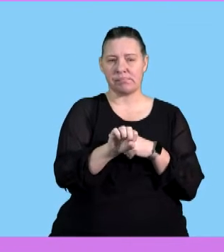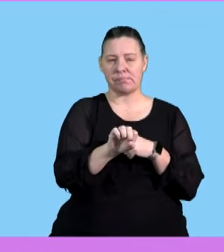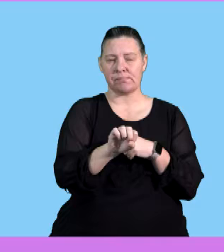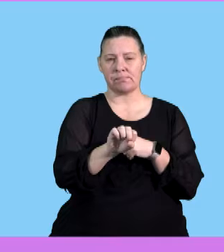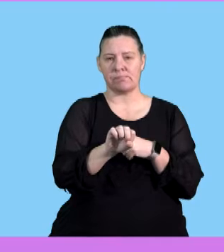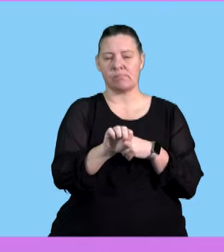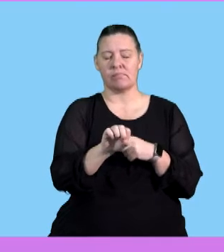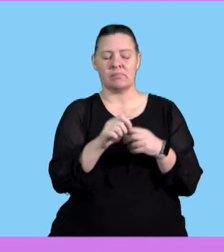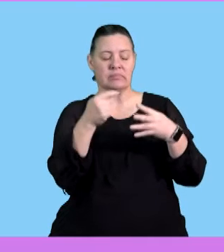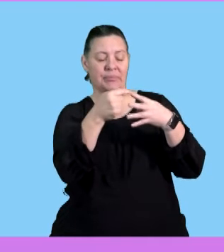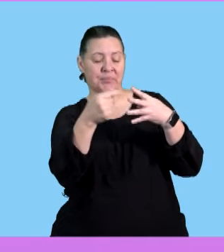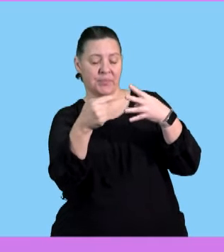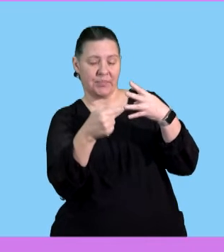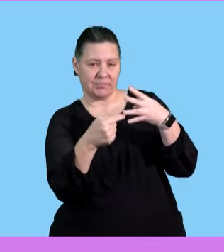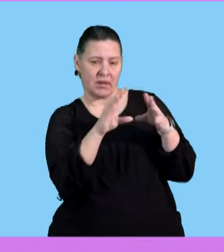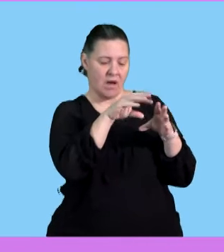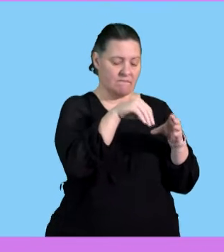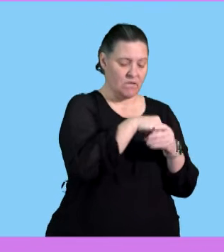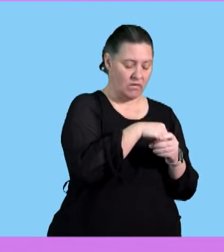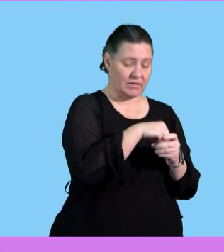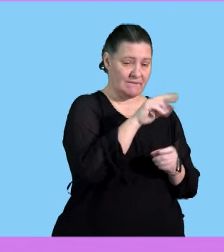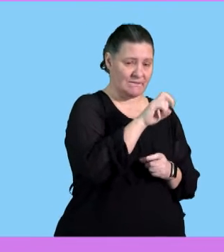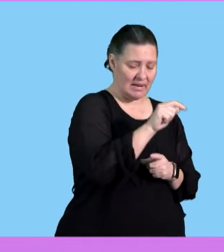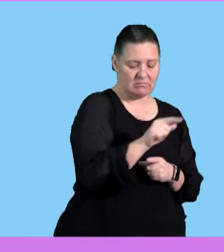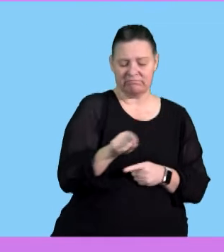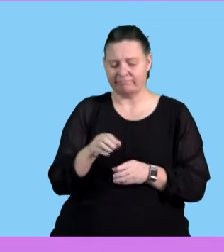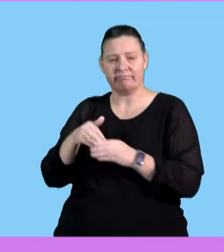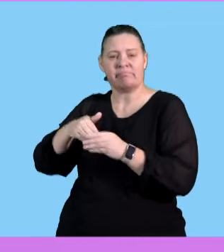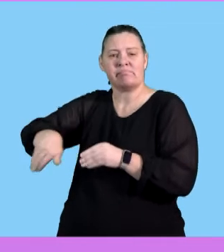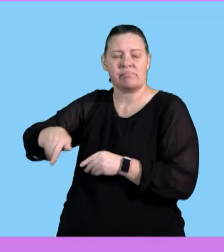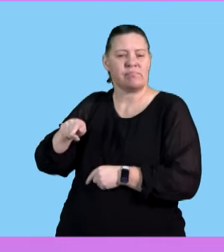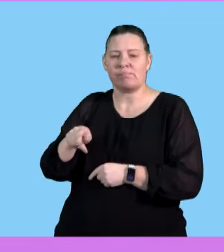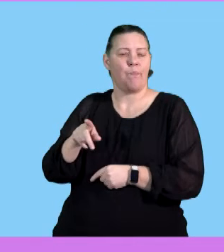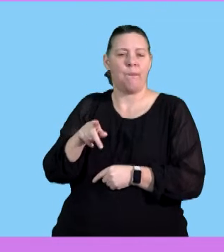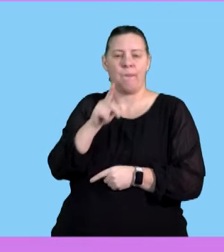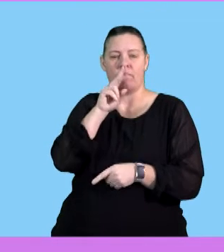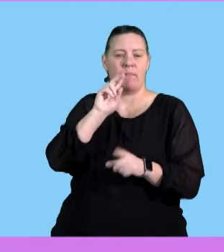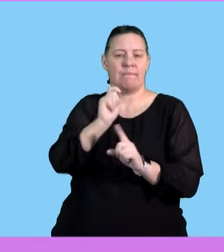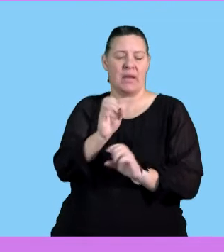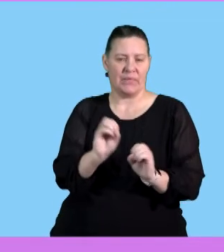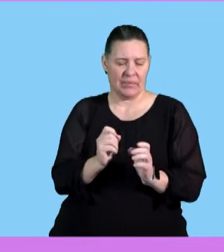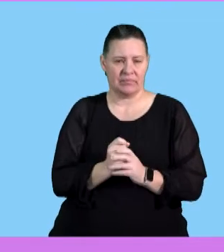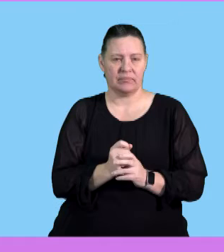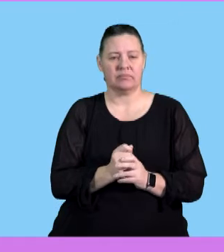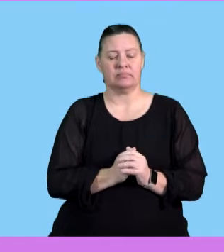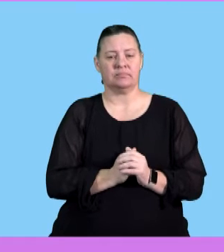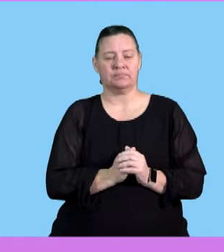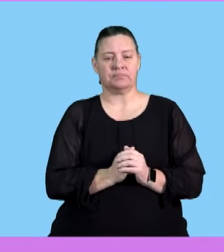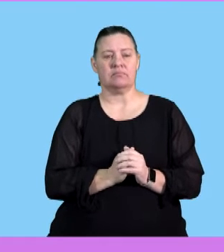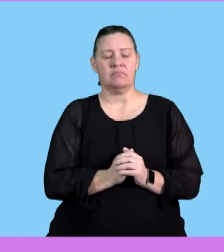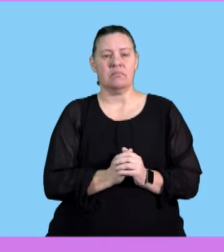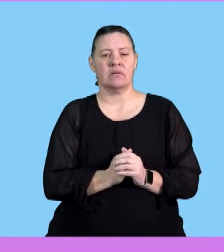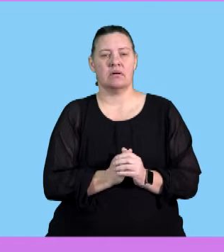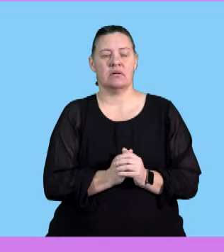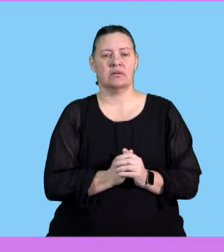determine what items that are exempted from VAT, determine the VAT inclusive and